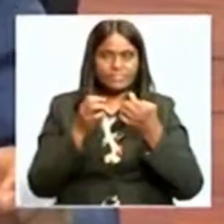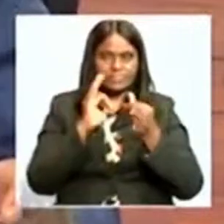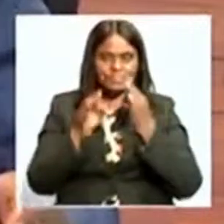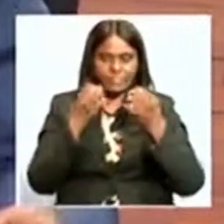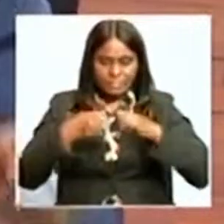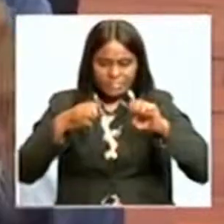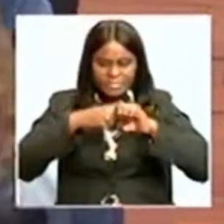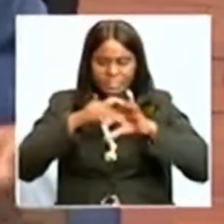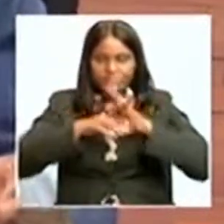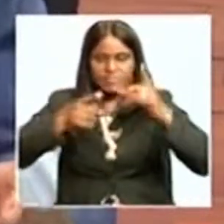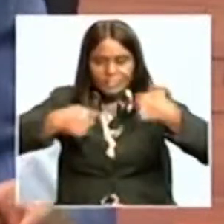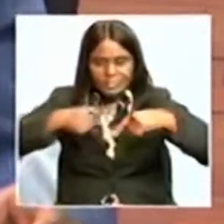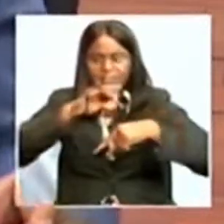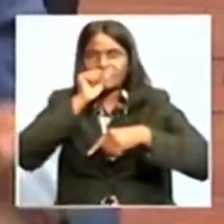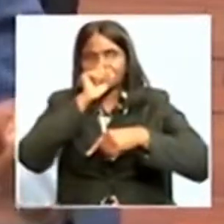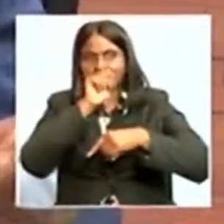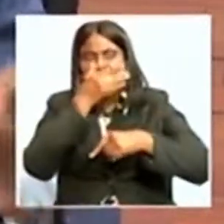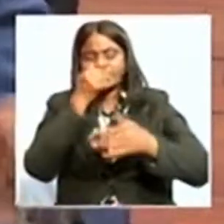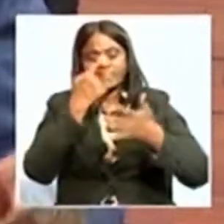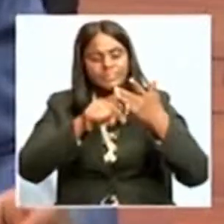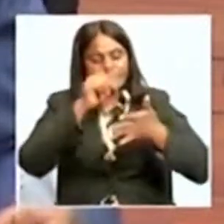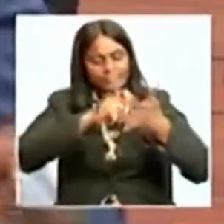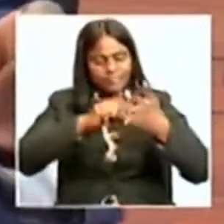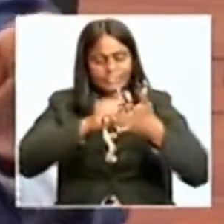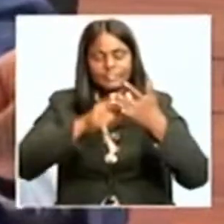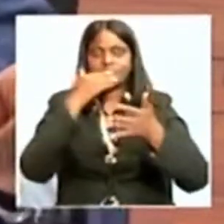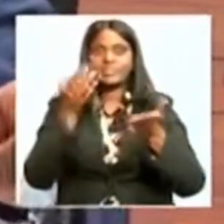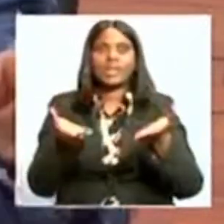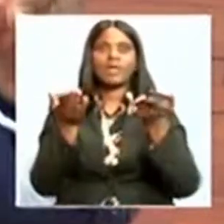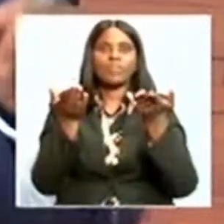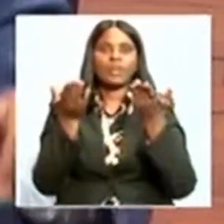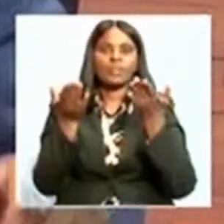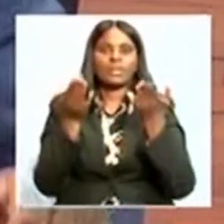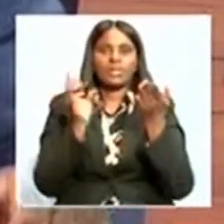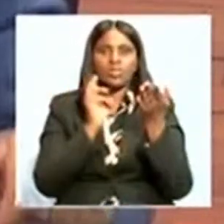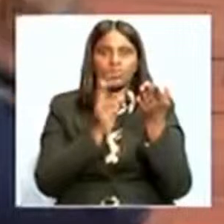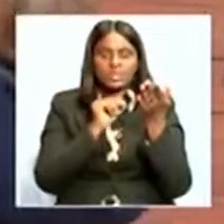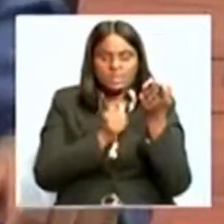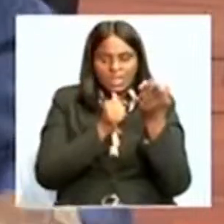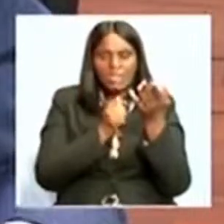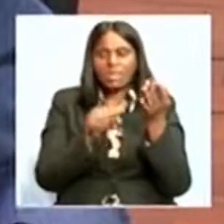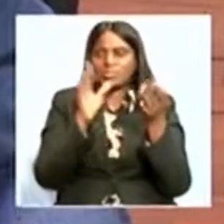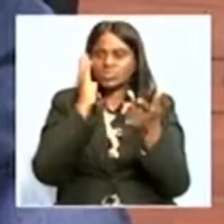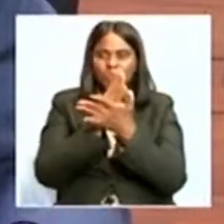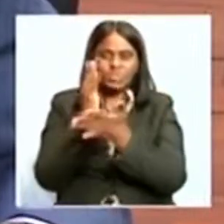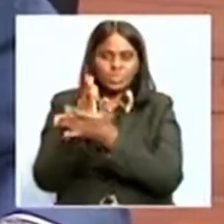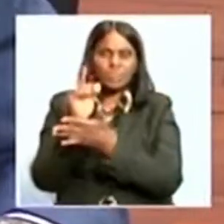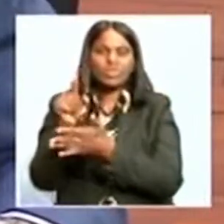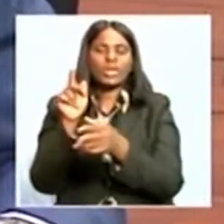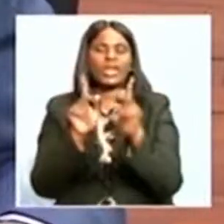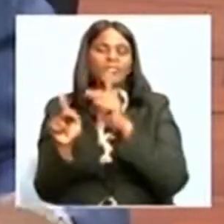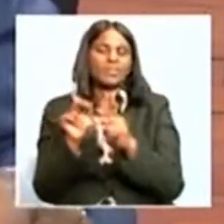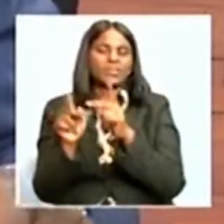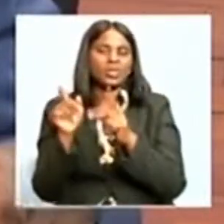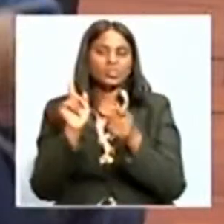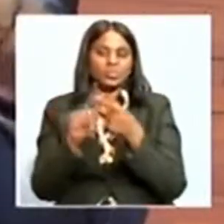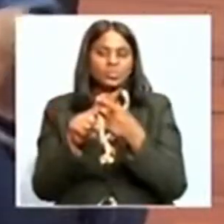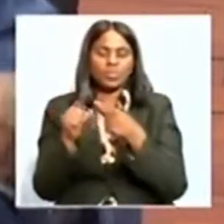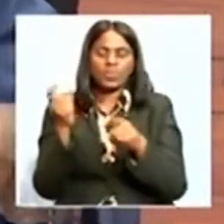local drinks, the price should have gone up or the tax should have gone up, so that we discourage people